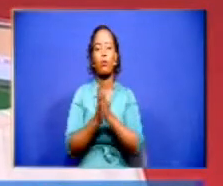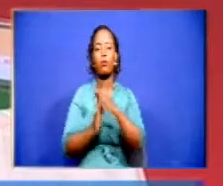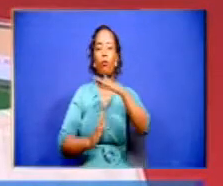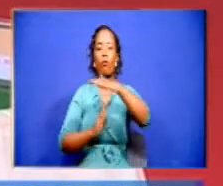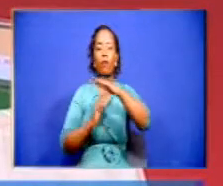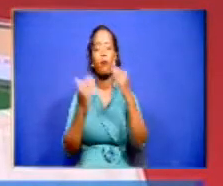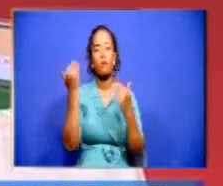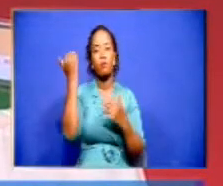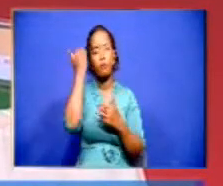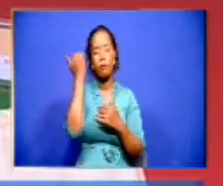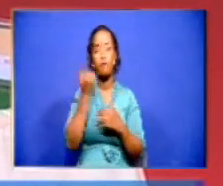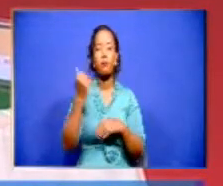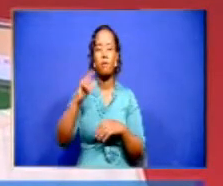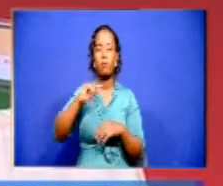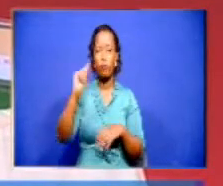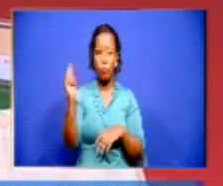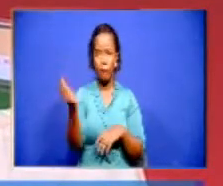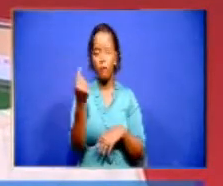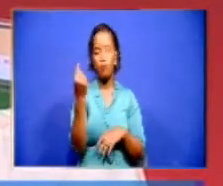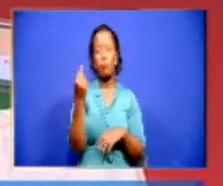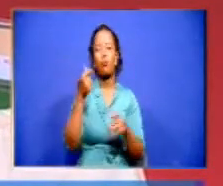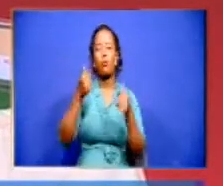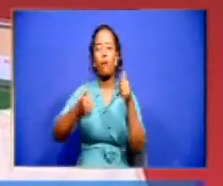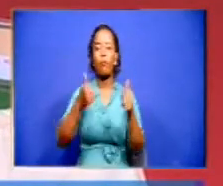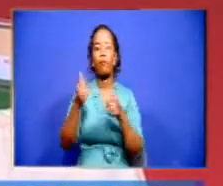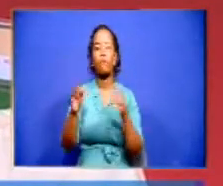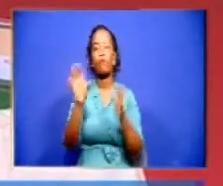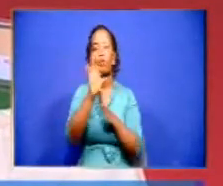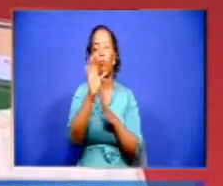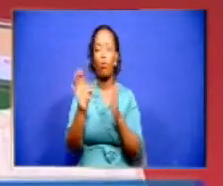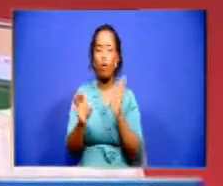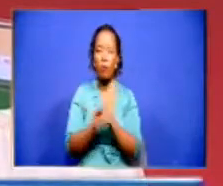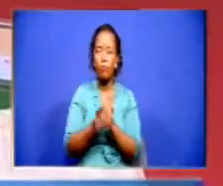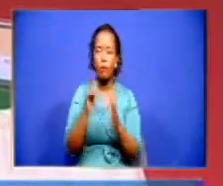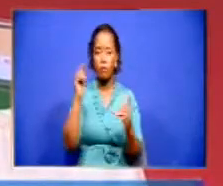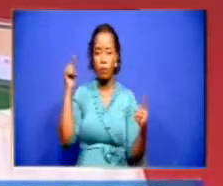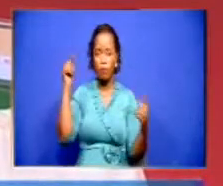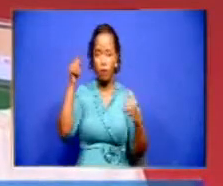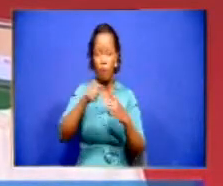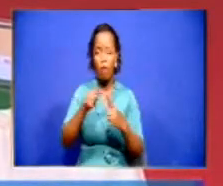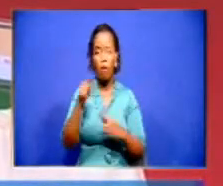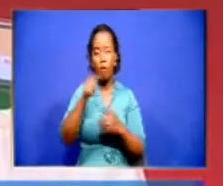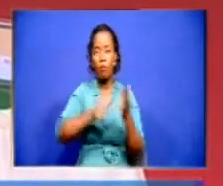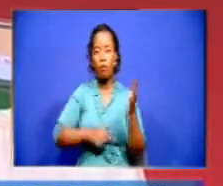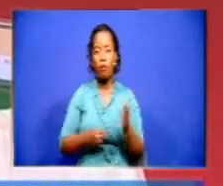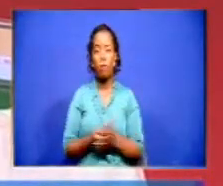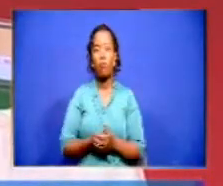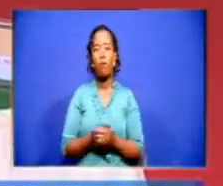the Supreme Court of Kenya, which constitutionally is intended to be